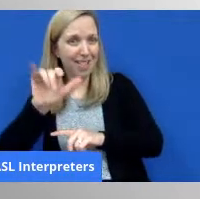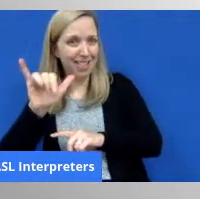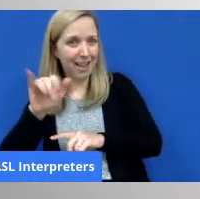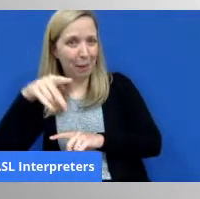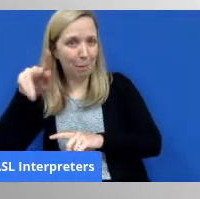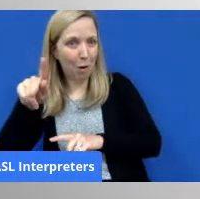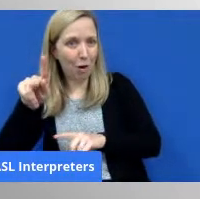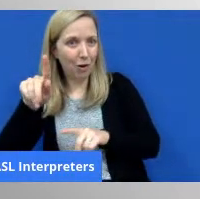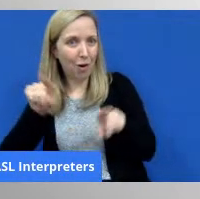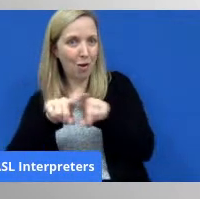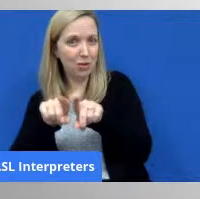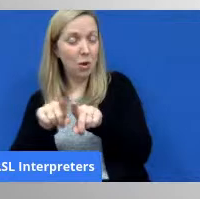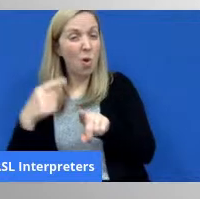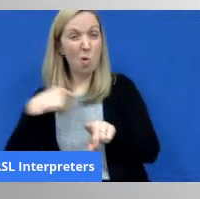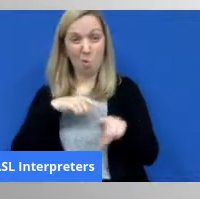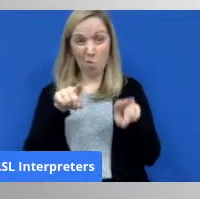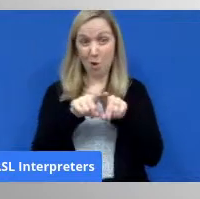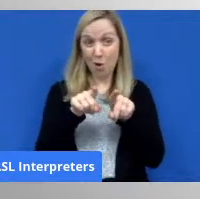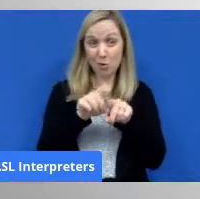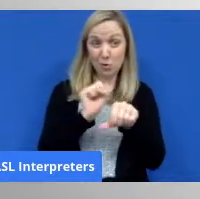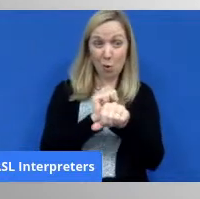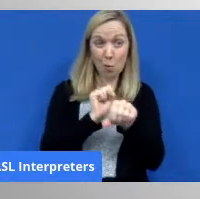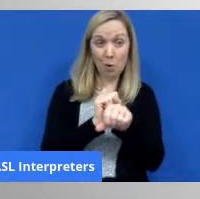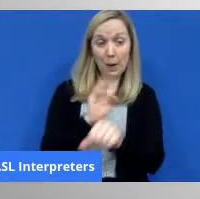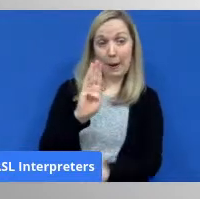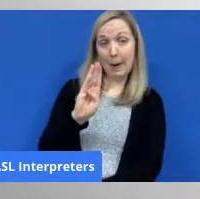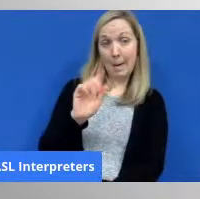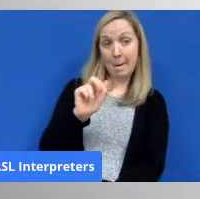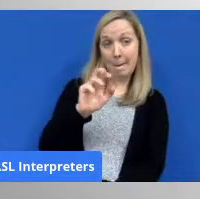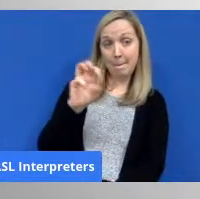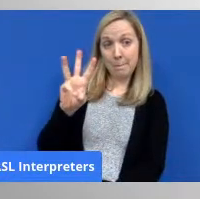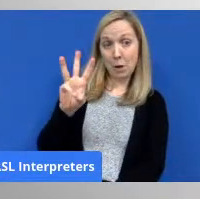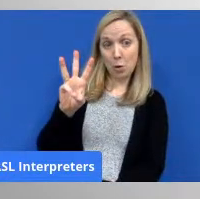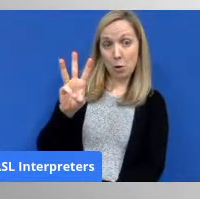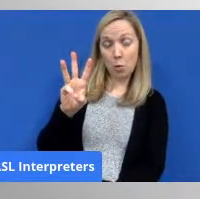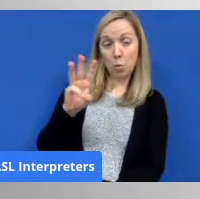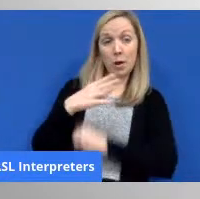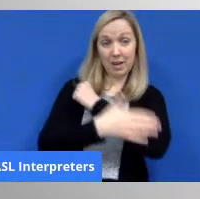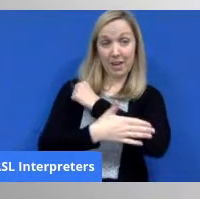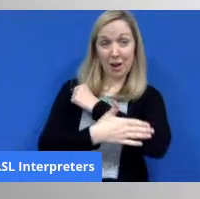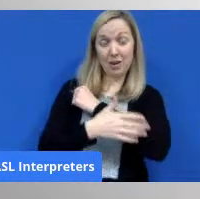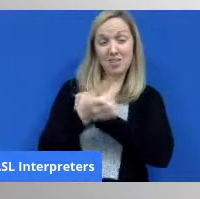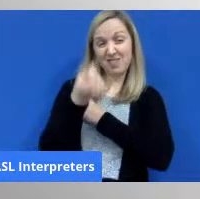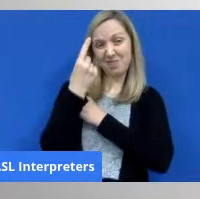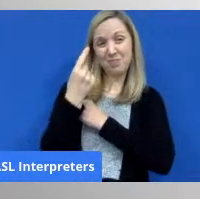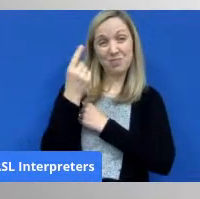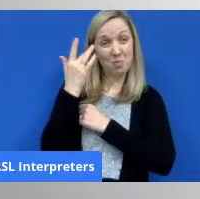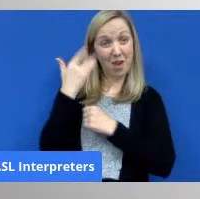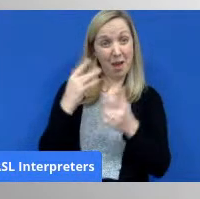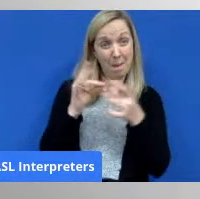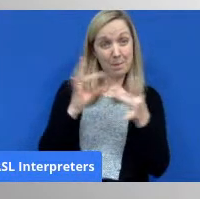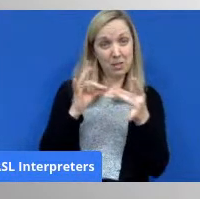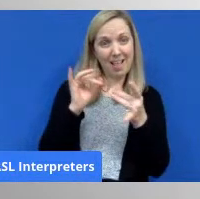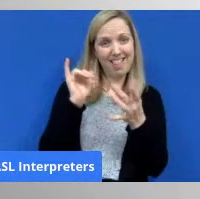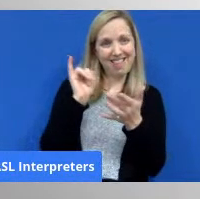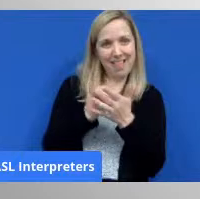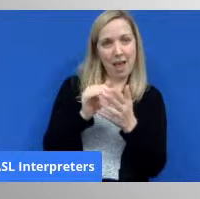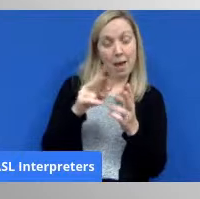Barrow County, and I mention this because this particular partnership was actually funded by a USDA grant, which